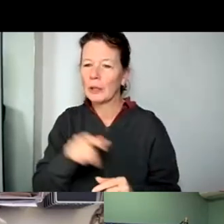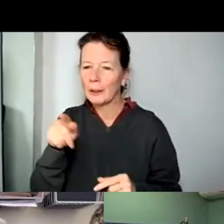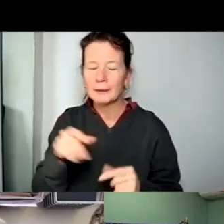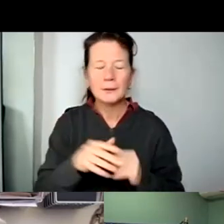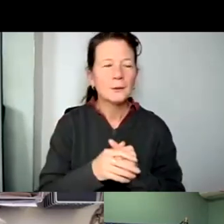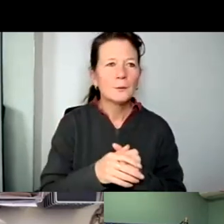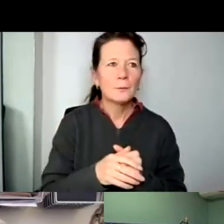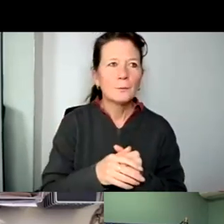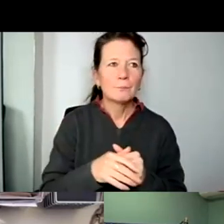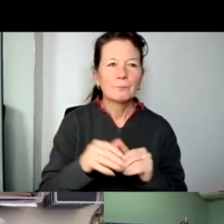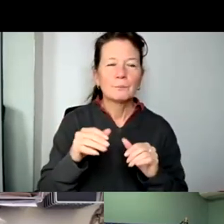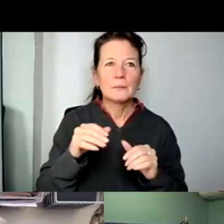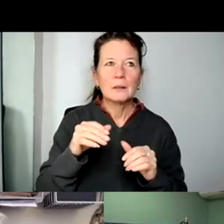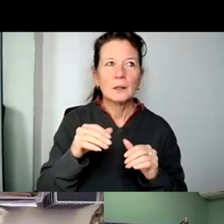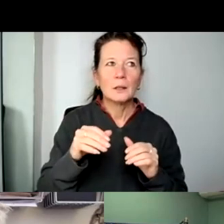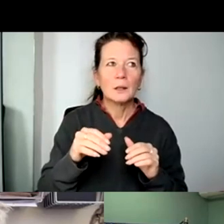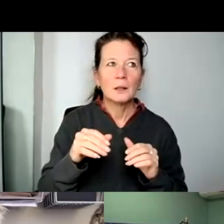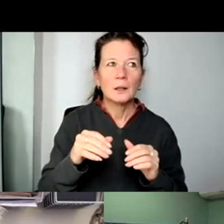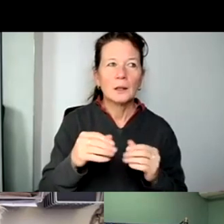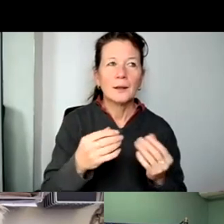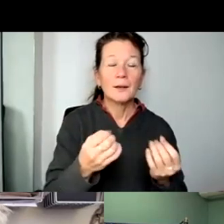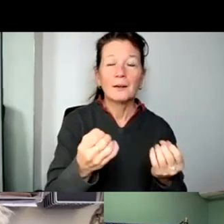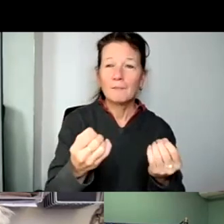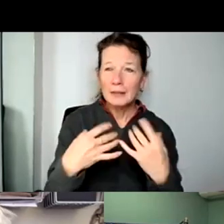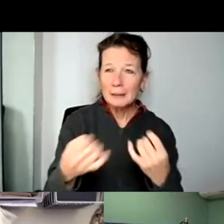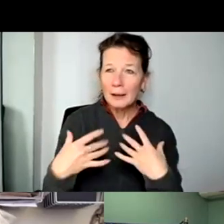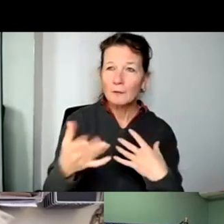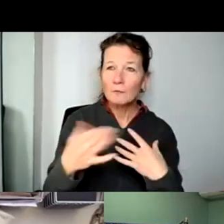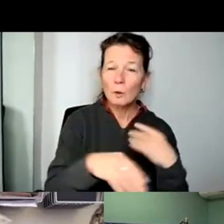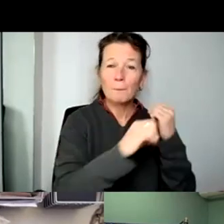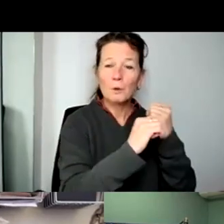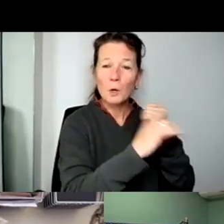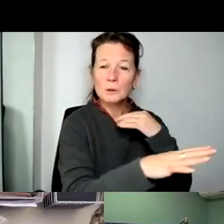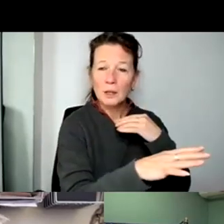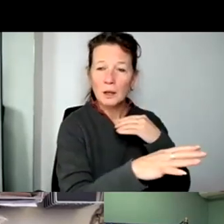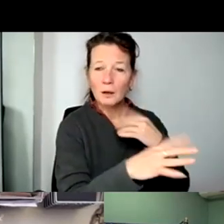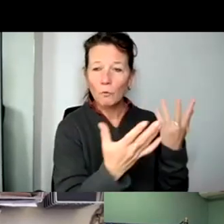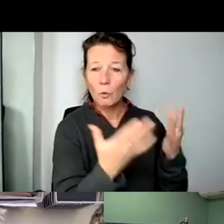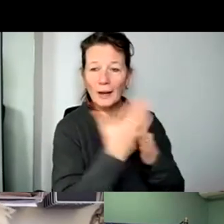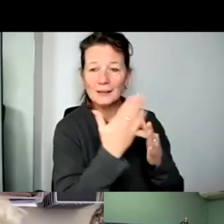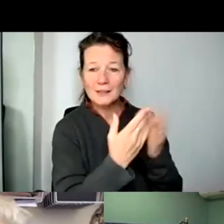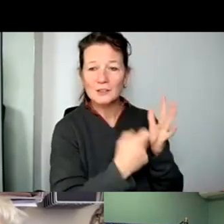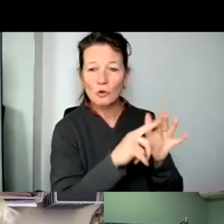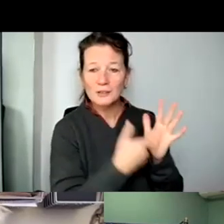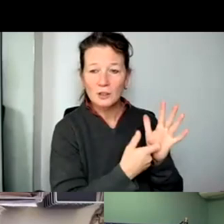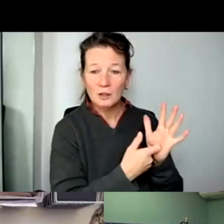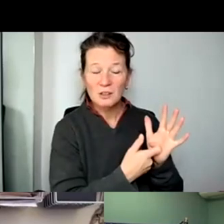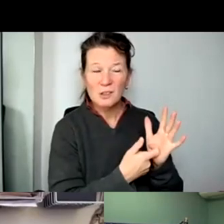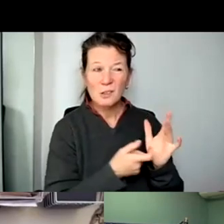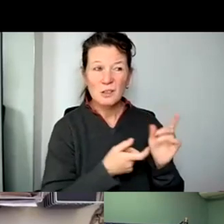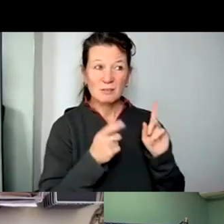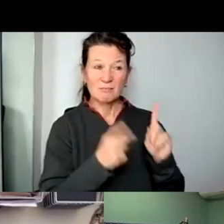What's the experience? What kind of feedback do you get from promoters regarding access riders? And is this something that